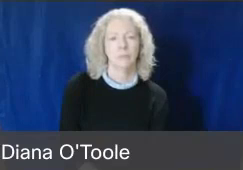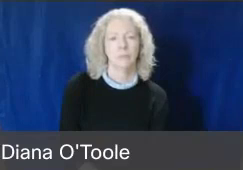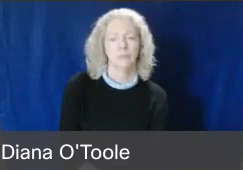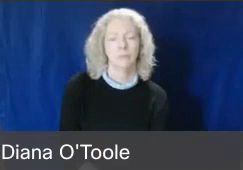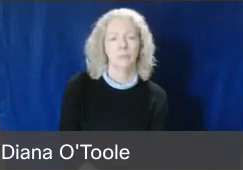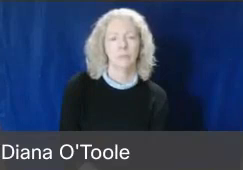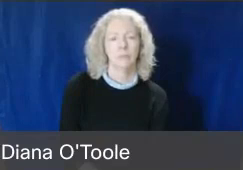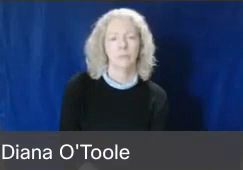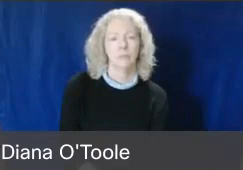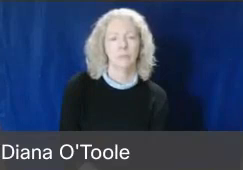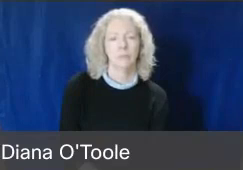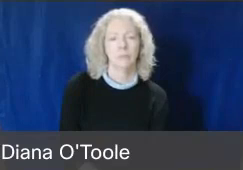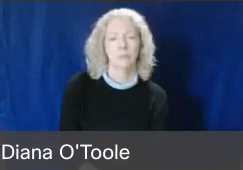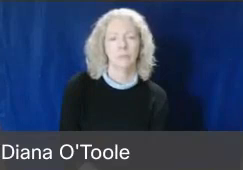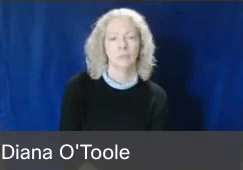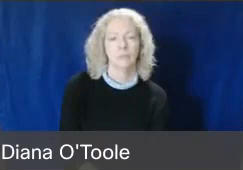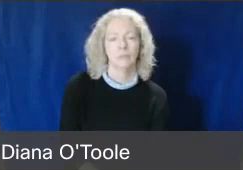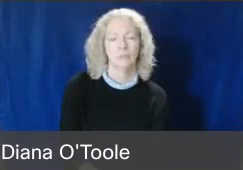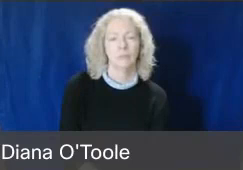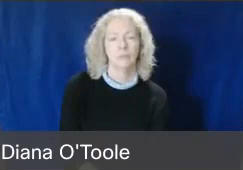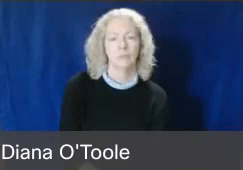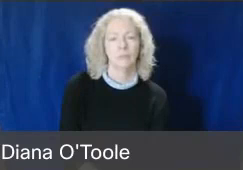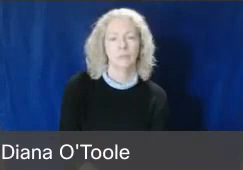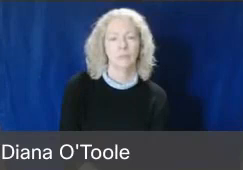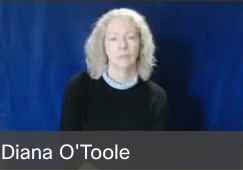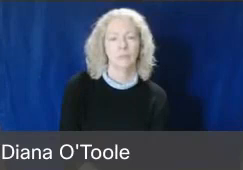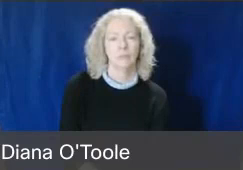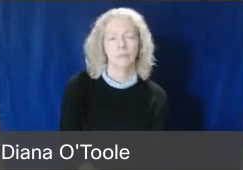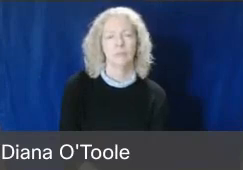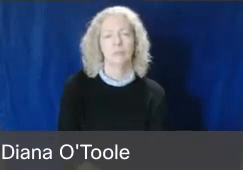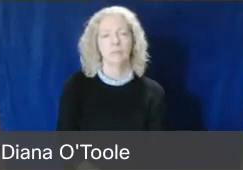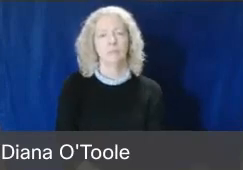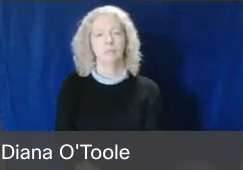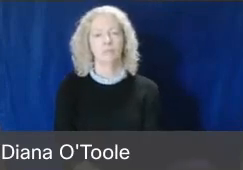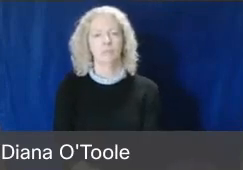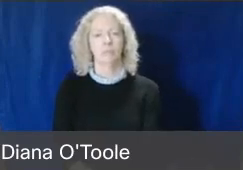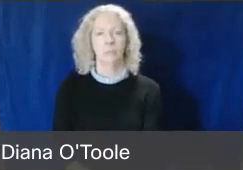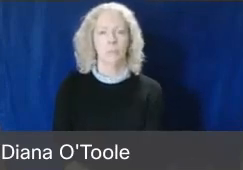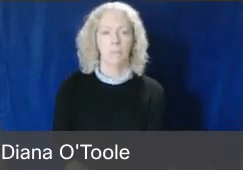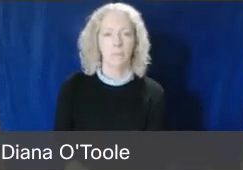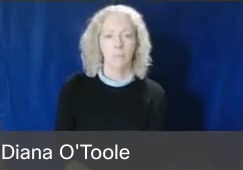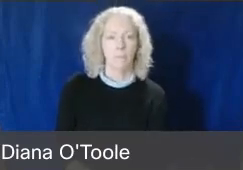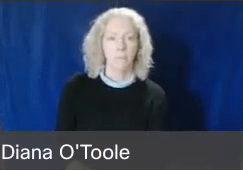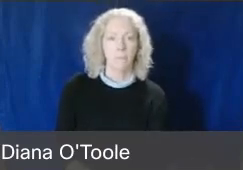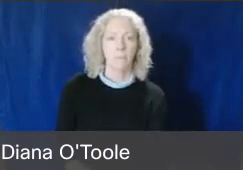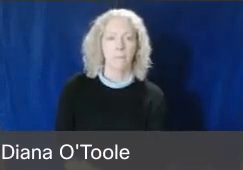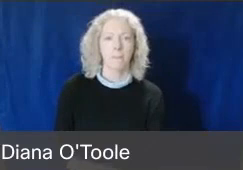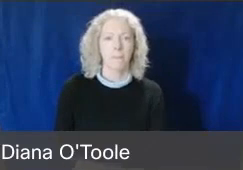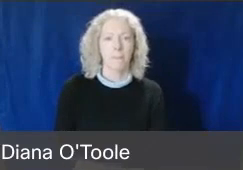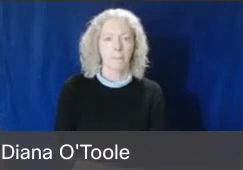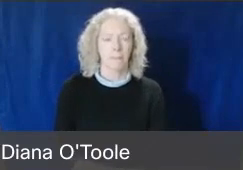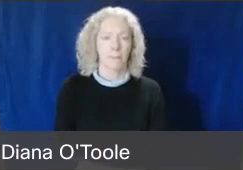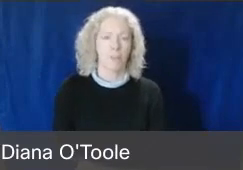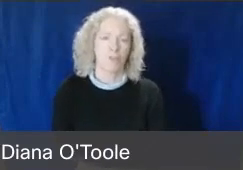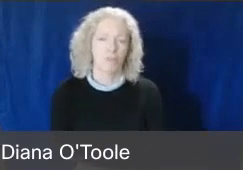run, the commitment is adjunct instructors will not be docked for sick time